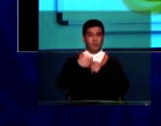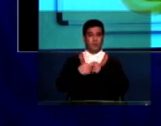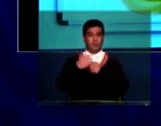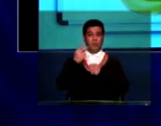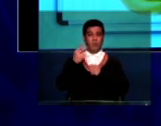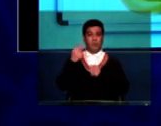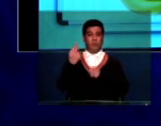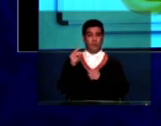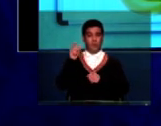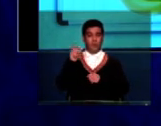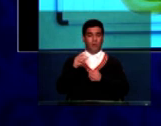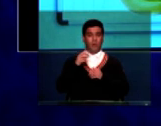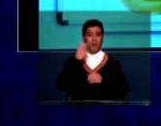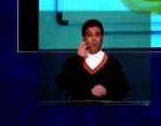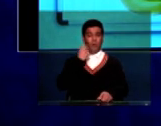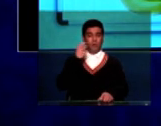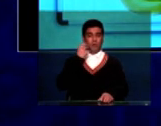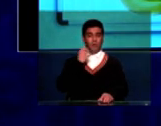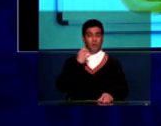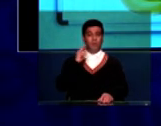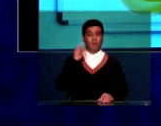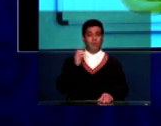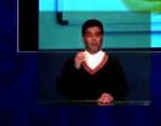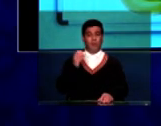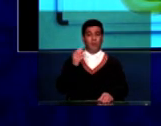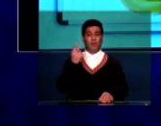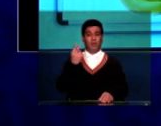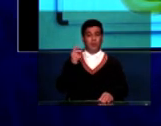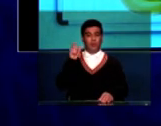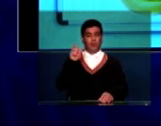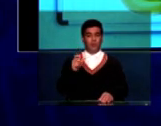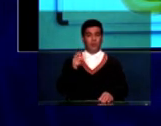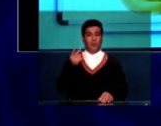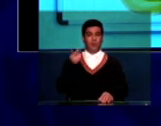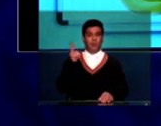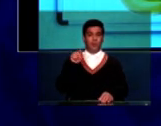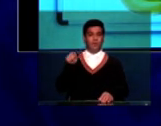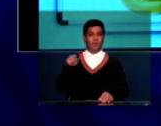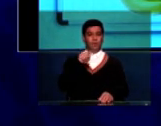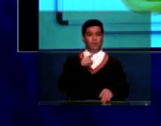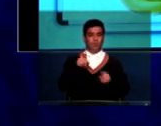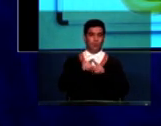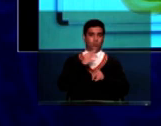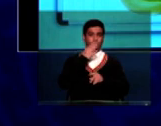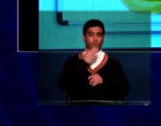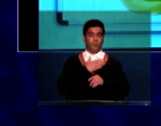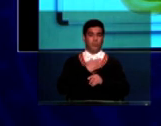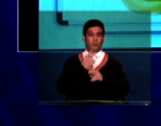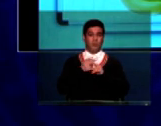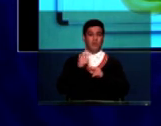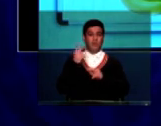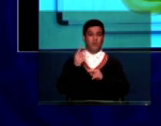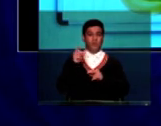olmani va 2 nafari ikkala mevani yoqtiradi. Savol: ixtiyoriy tanlangan